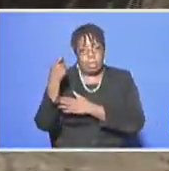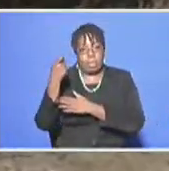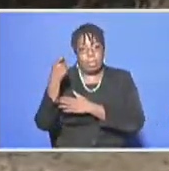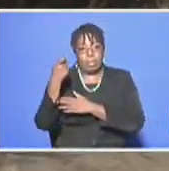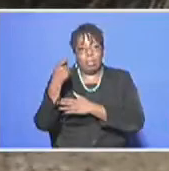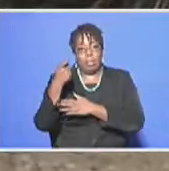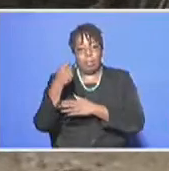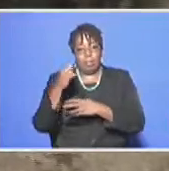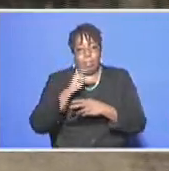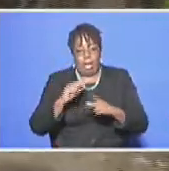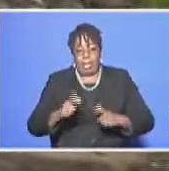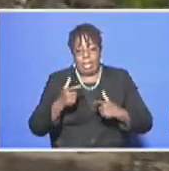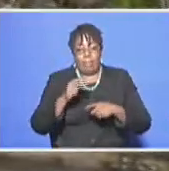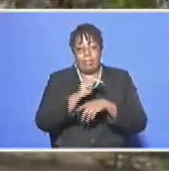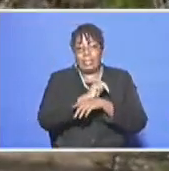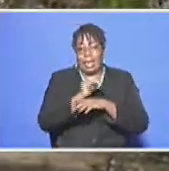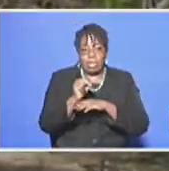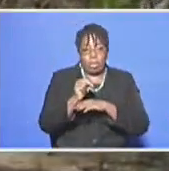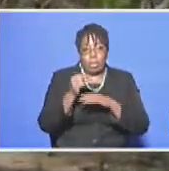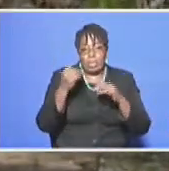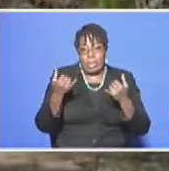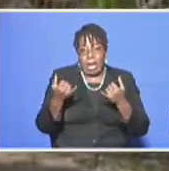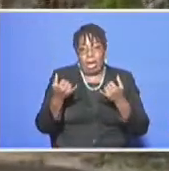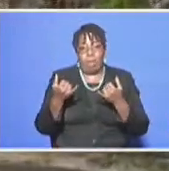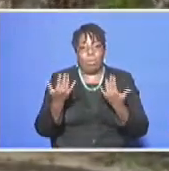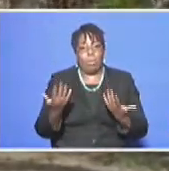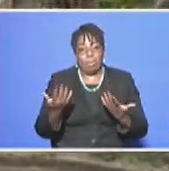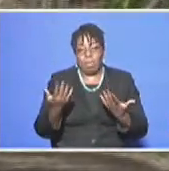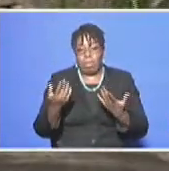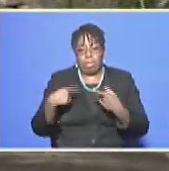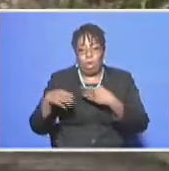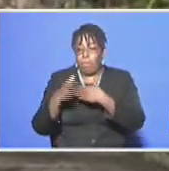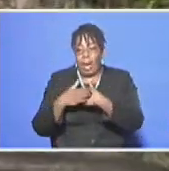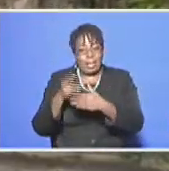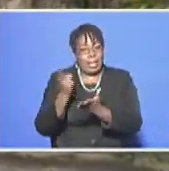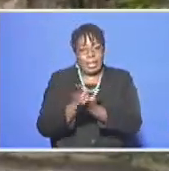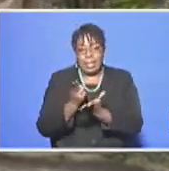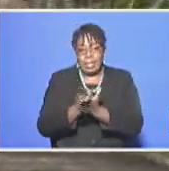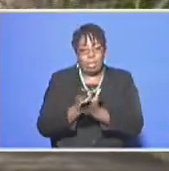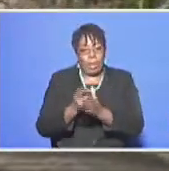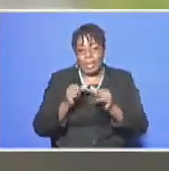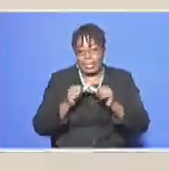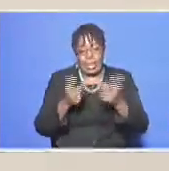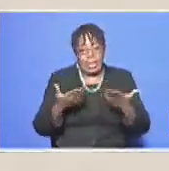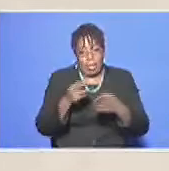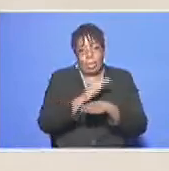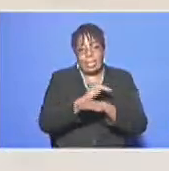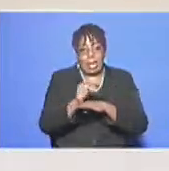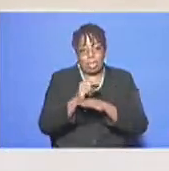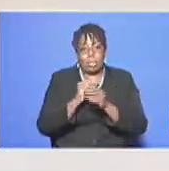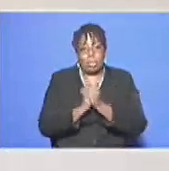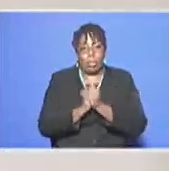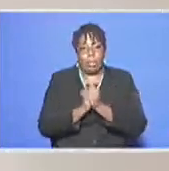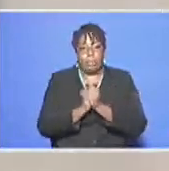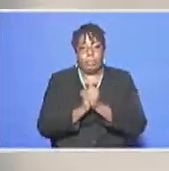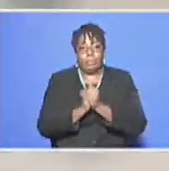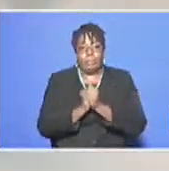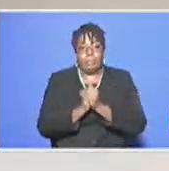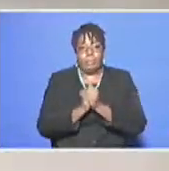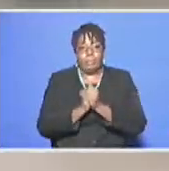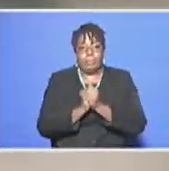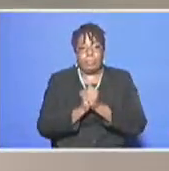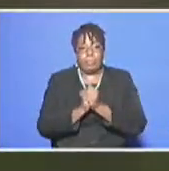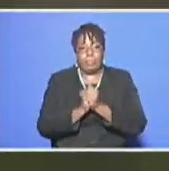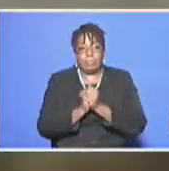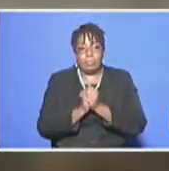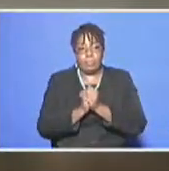I'm not so. So now if I don't go Haiti, I can't go. I scared to go Haiti right now. Et puis c'est